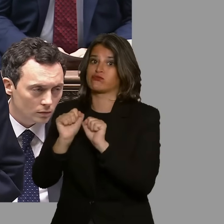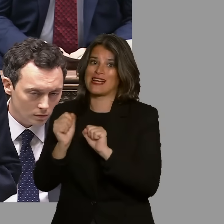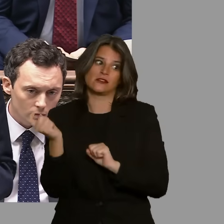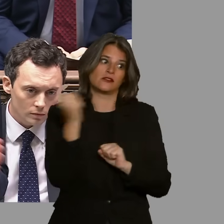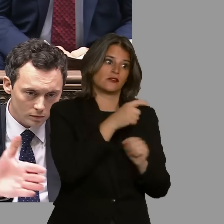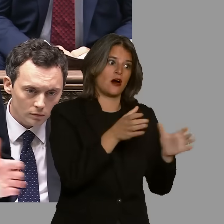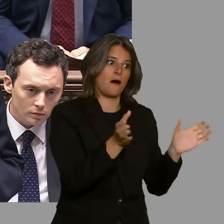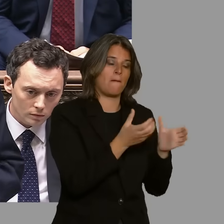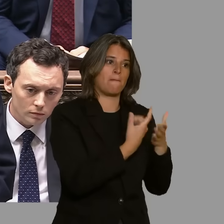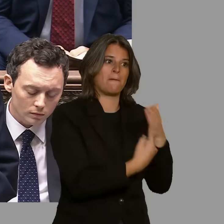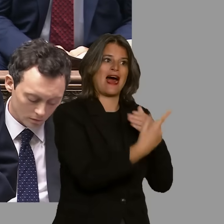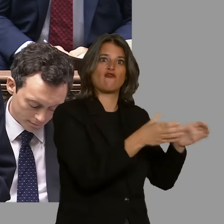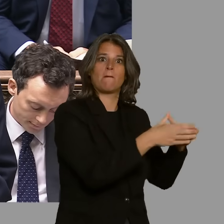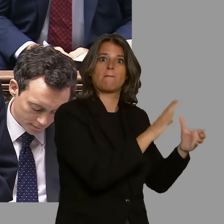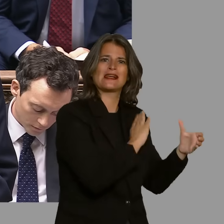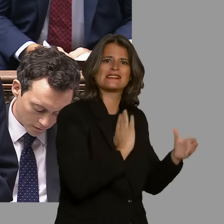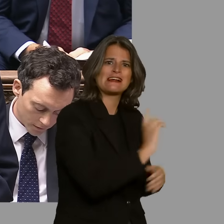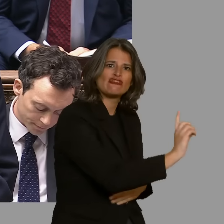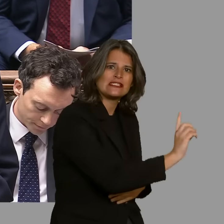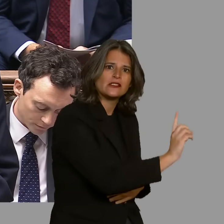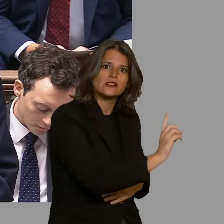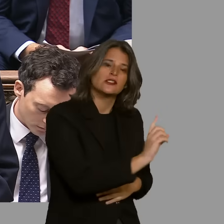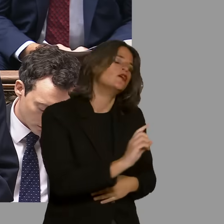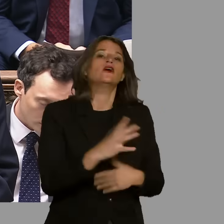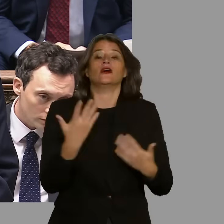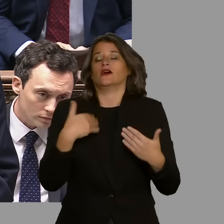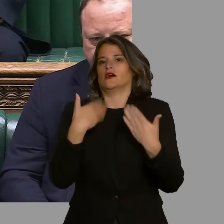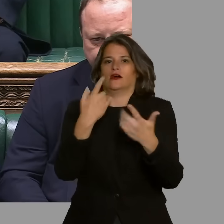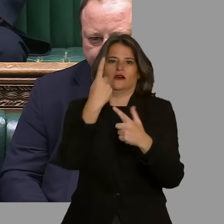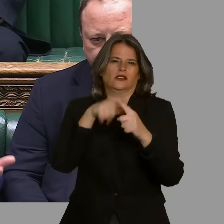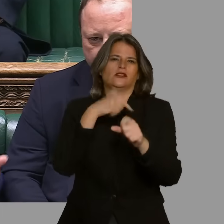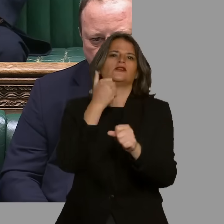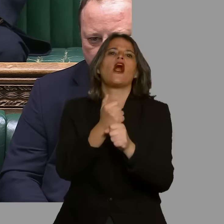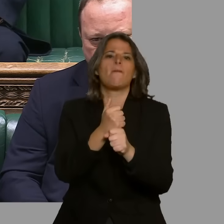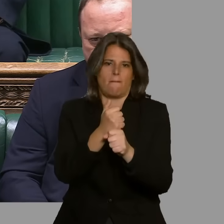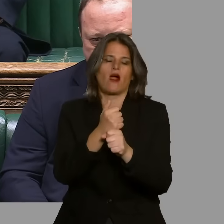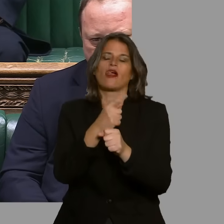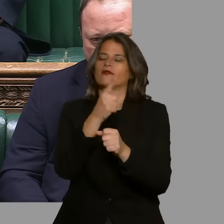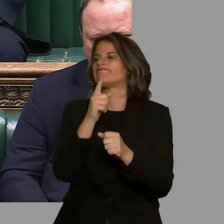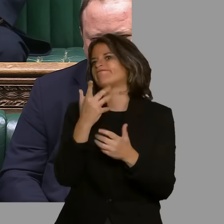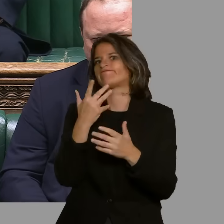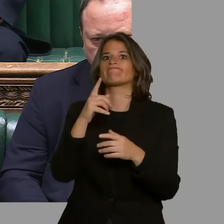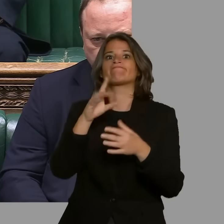group, drawing on the experience of Operation Canova that will be established.